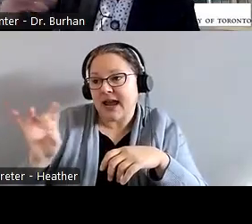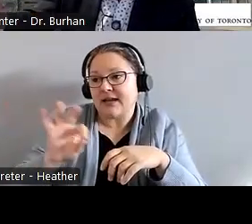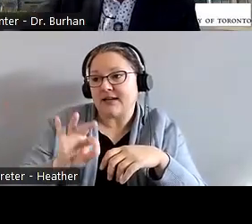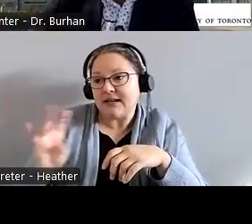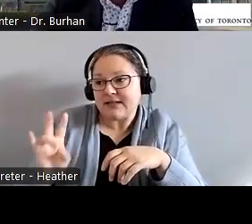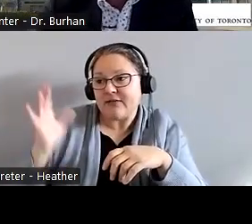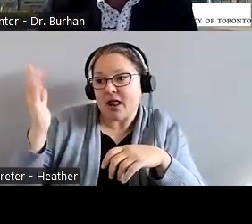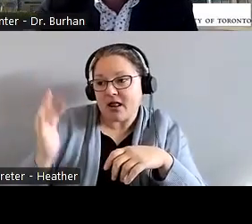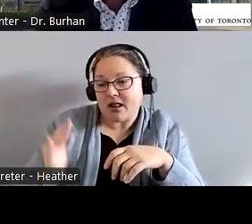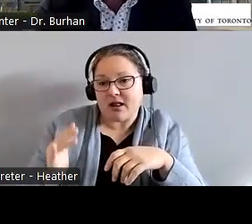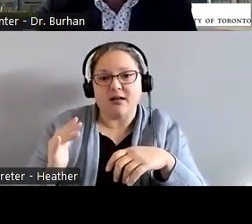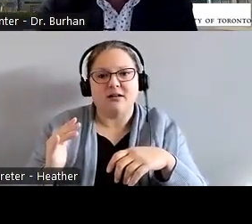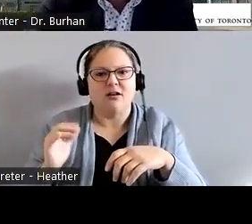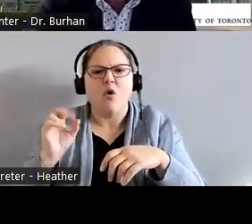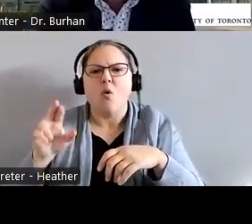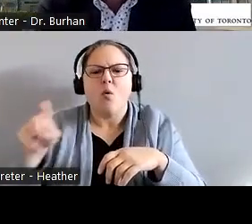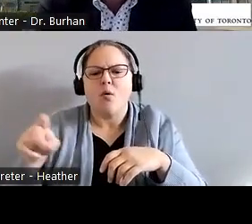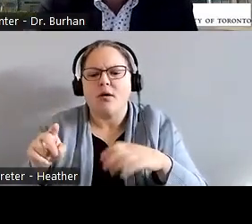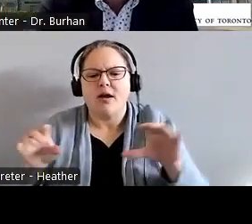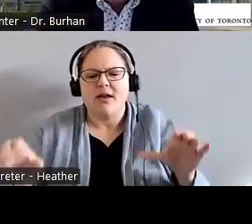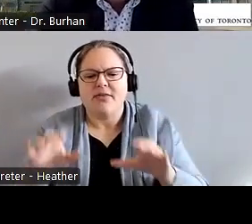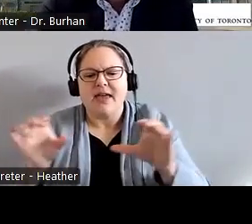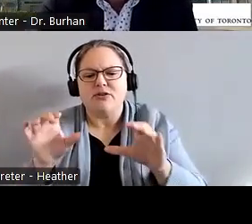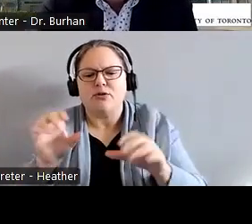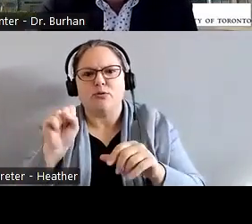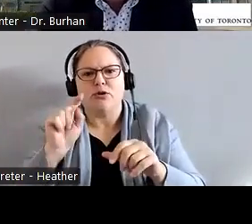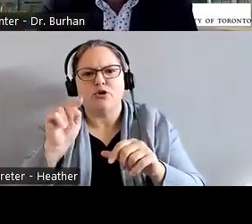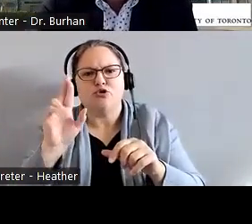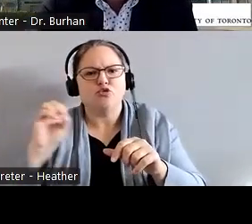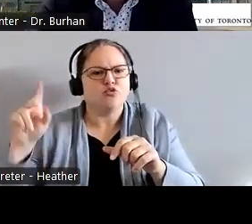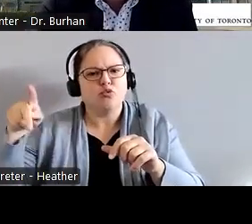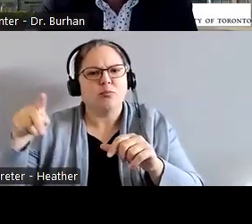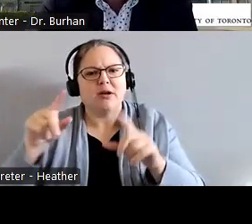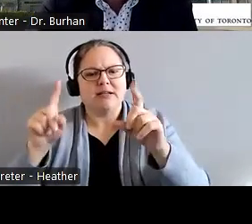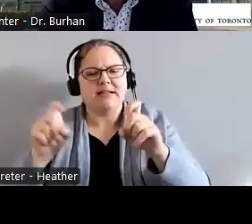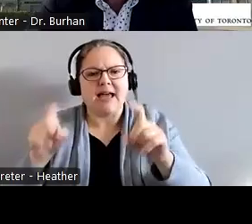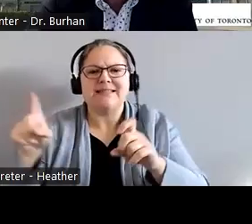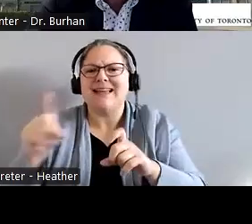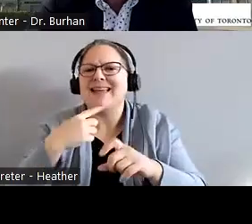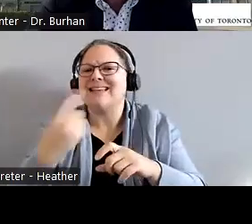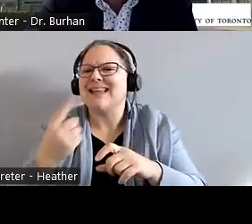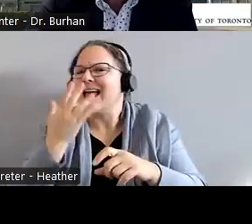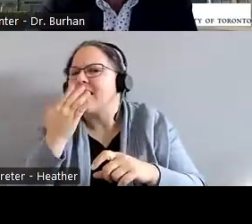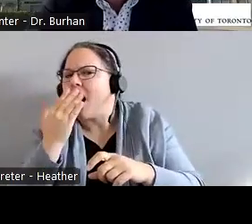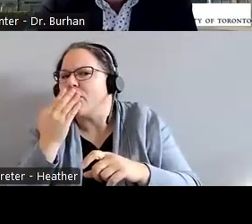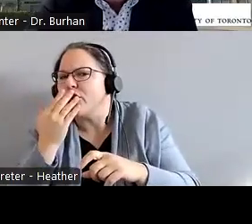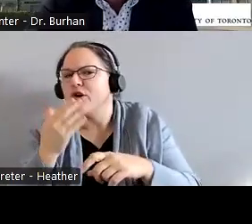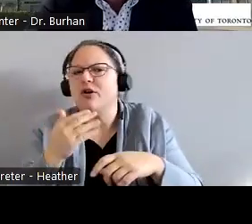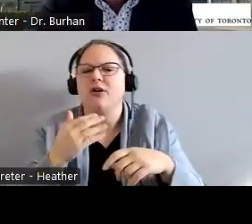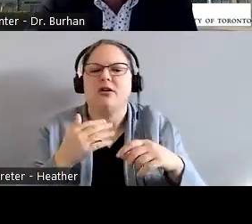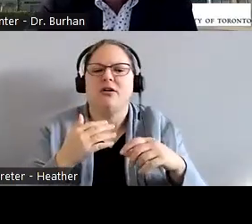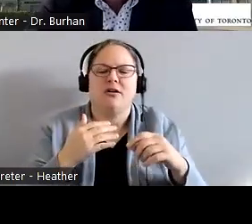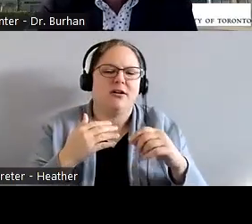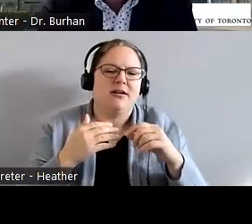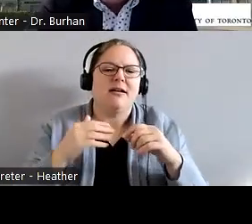get them to perform the Stroop test, for example, where you kind of name the color instead of perceiving it as a color,